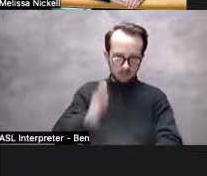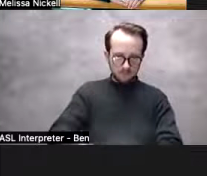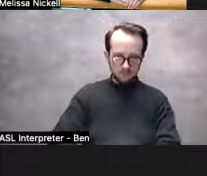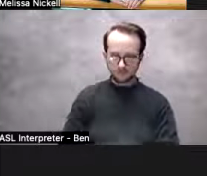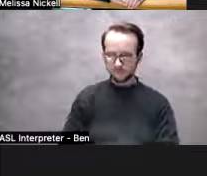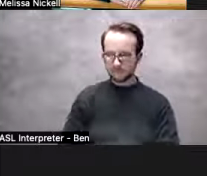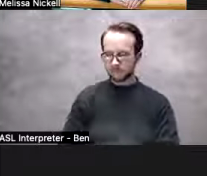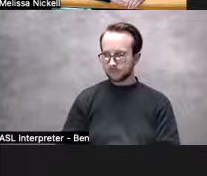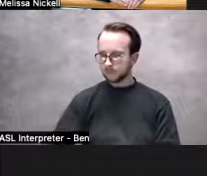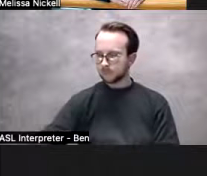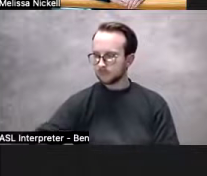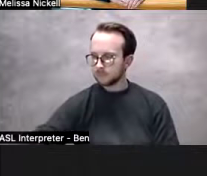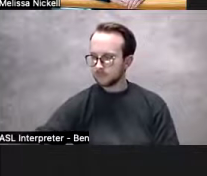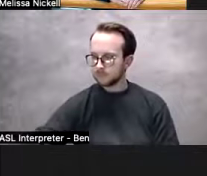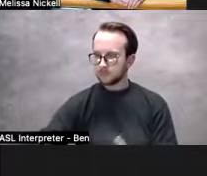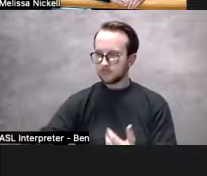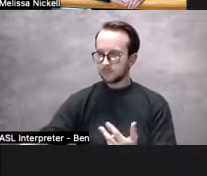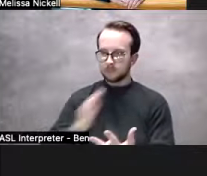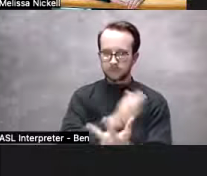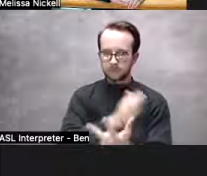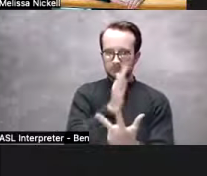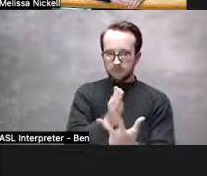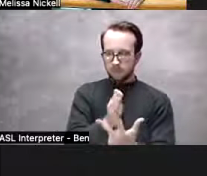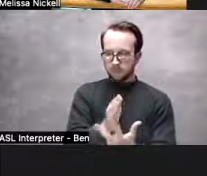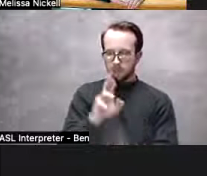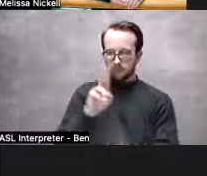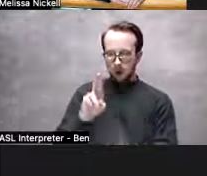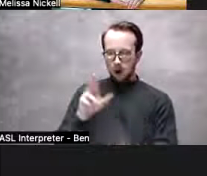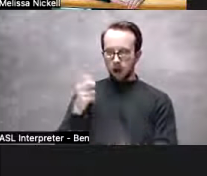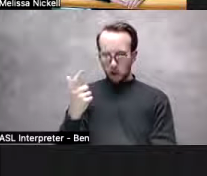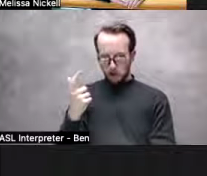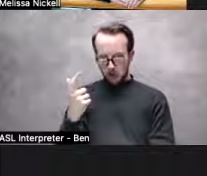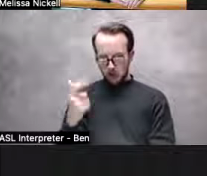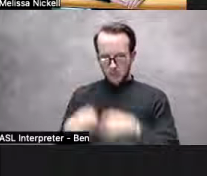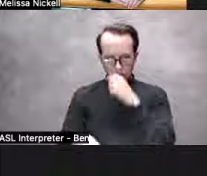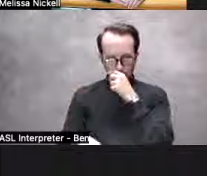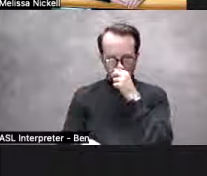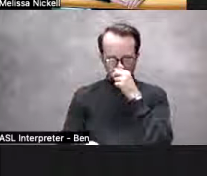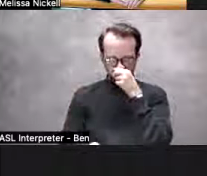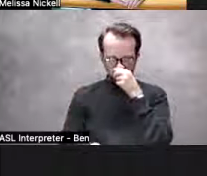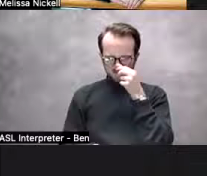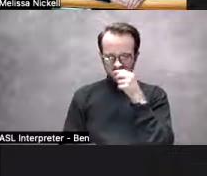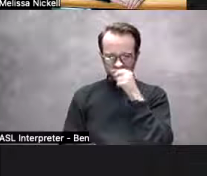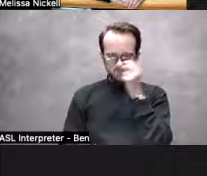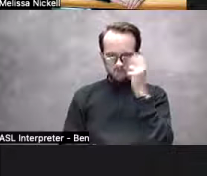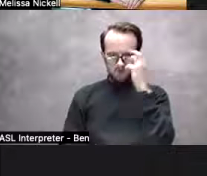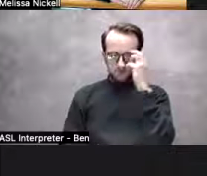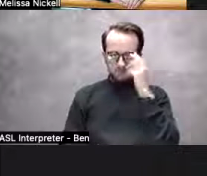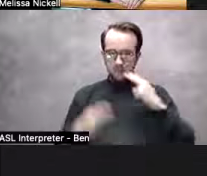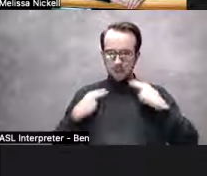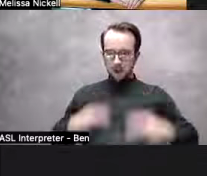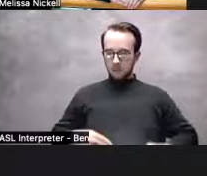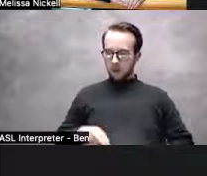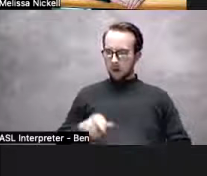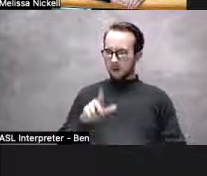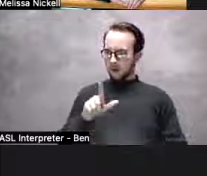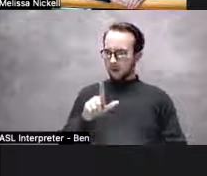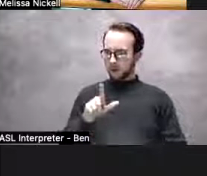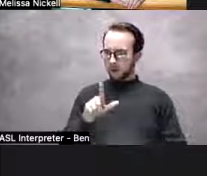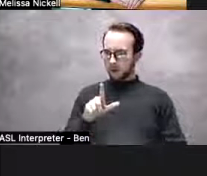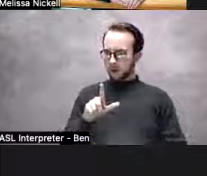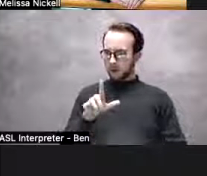then the next one I have is an example of R21, a human liver on chip model